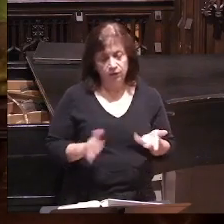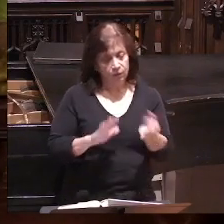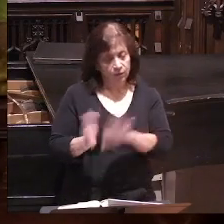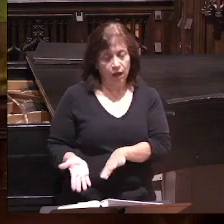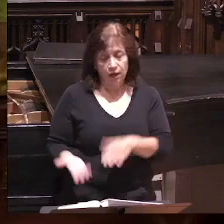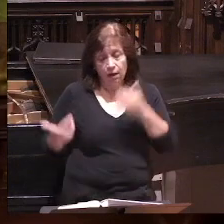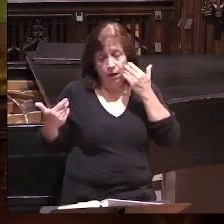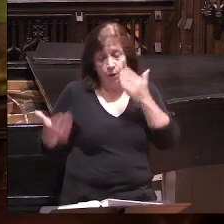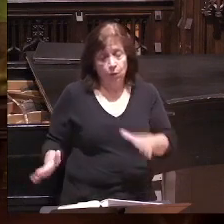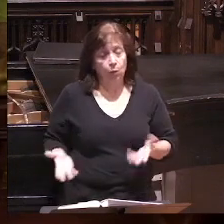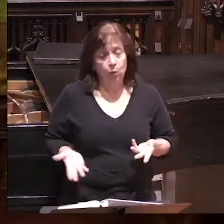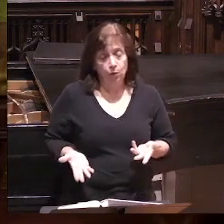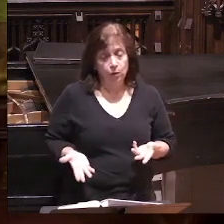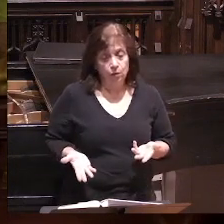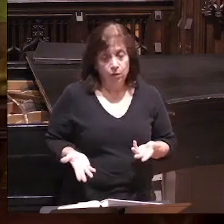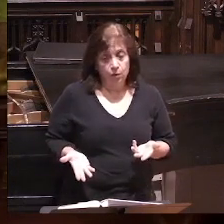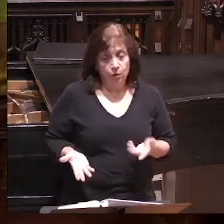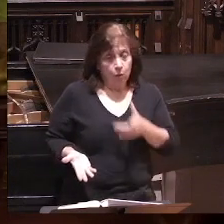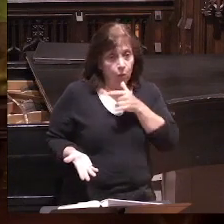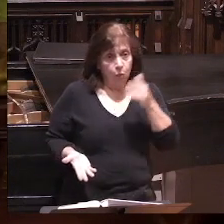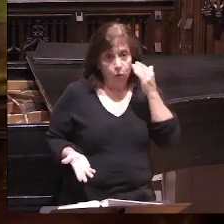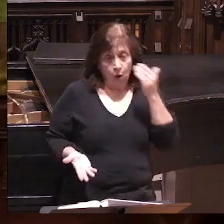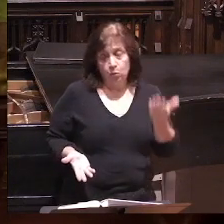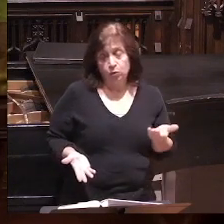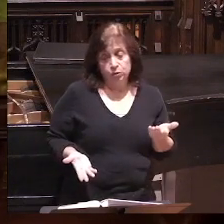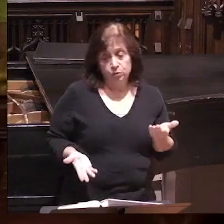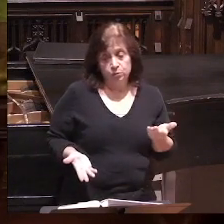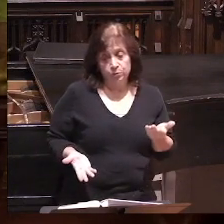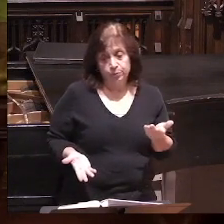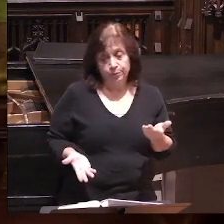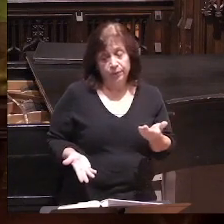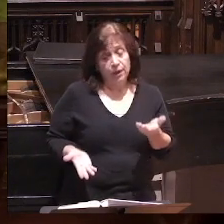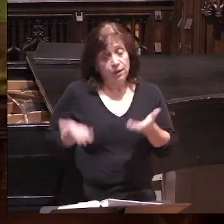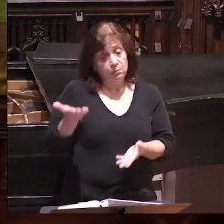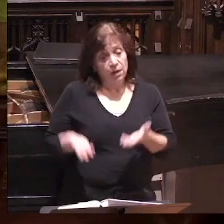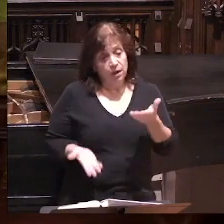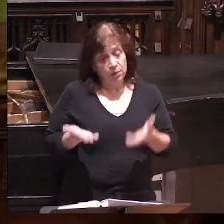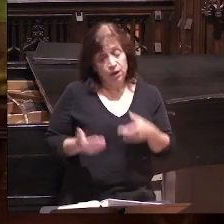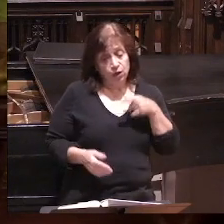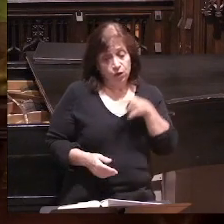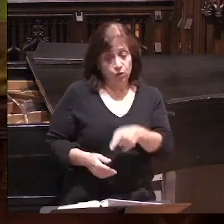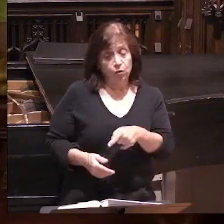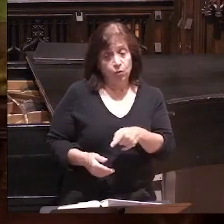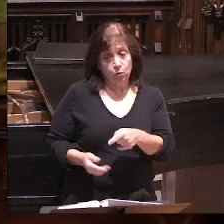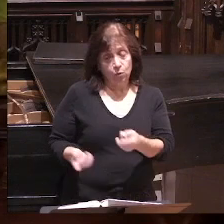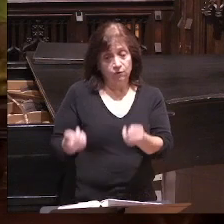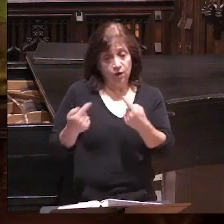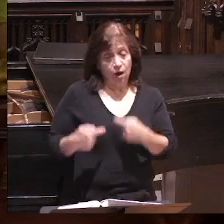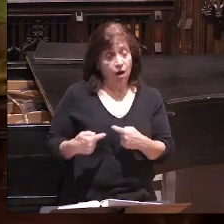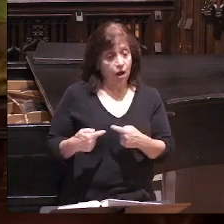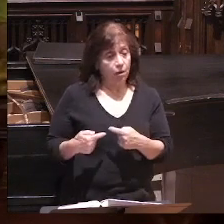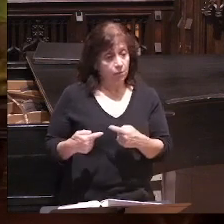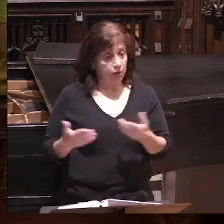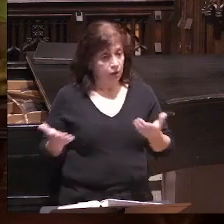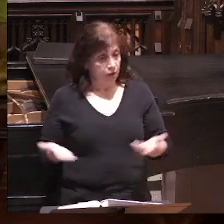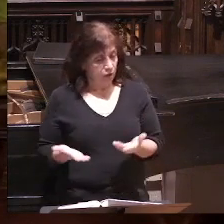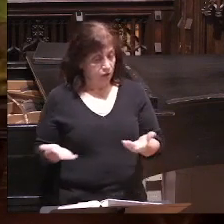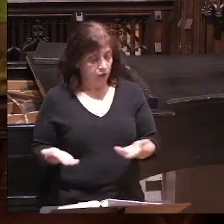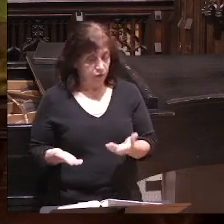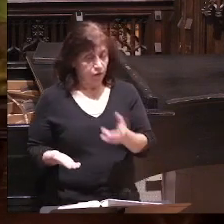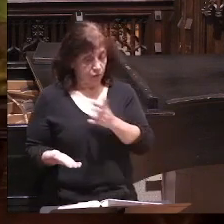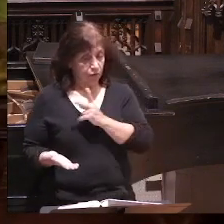knows? Who knows," he said, "perhaps you have come to royal dignity